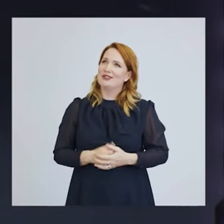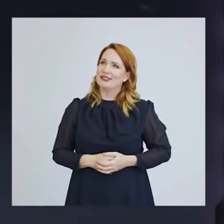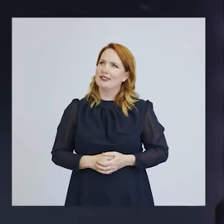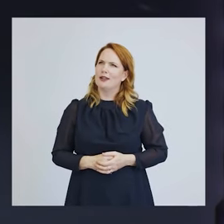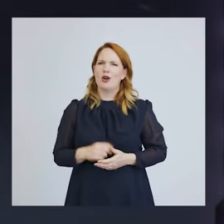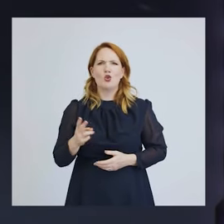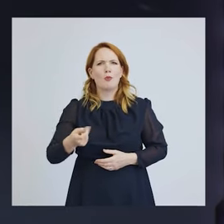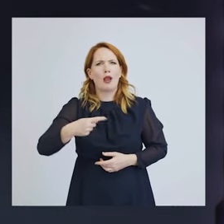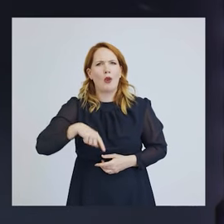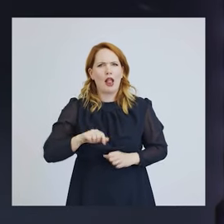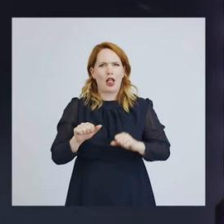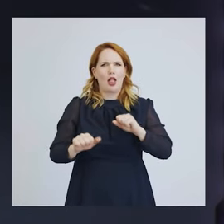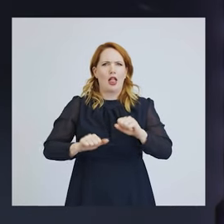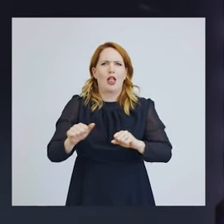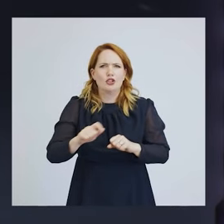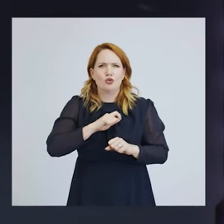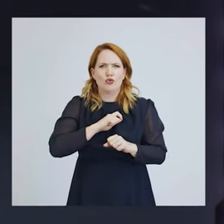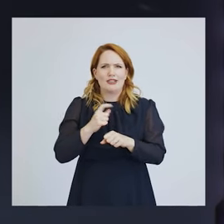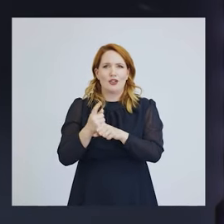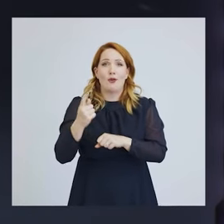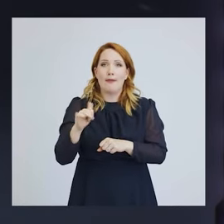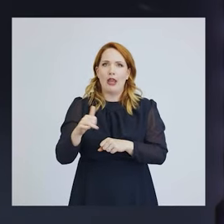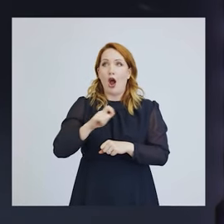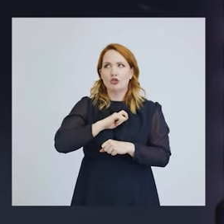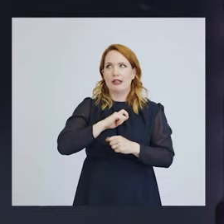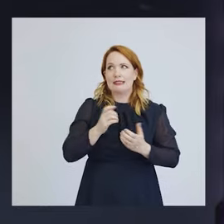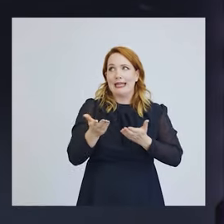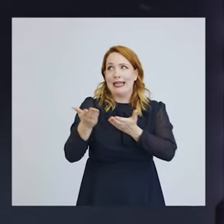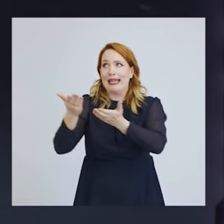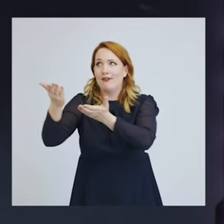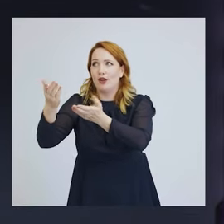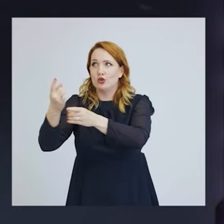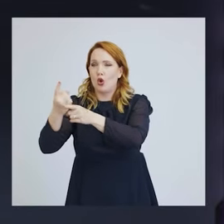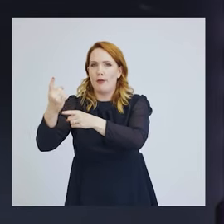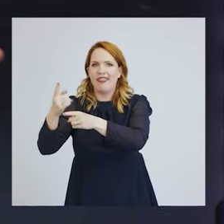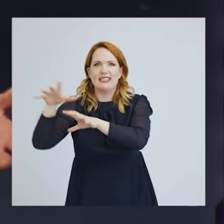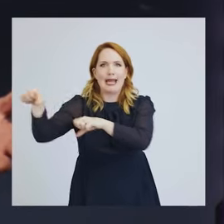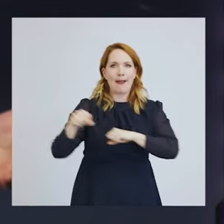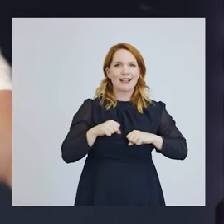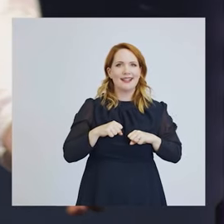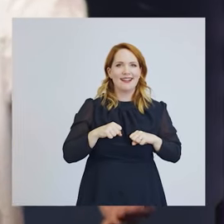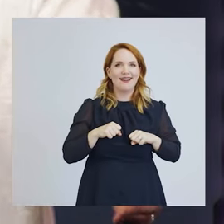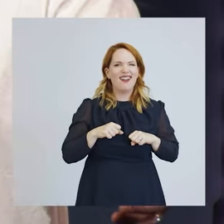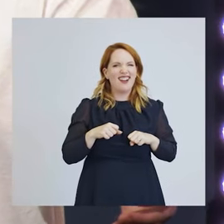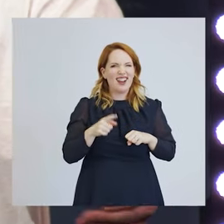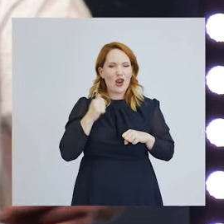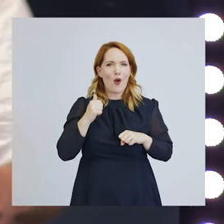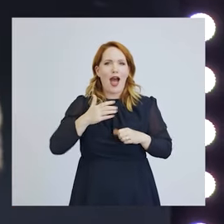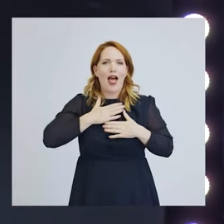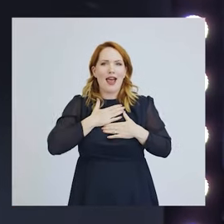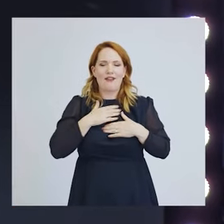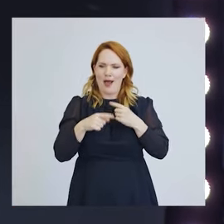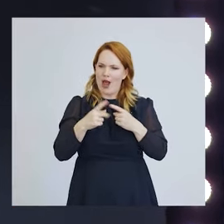beautiful? And yet, so often we find it so hard to trust God. We say, God, I give it to you, and yet